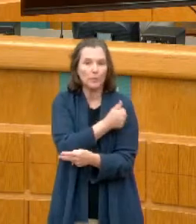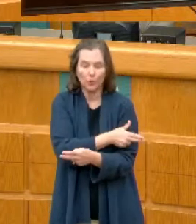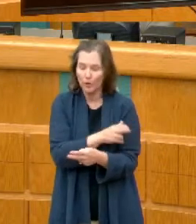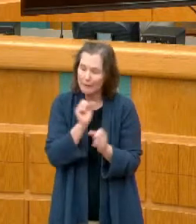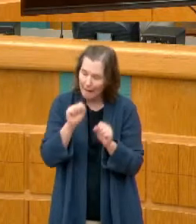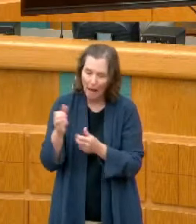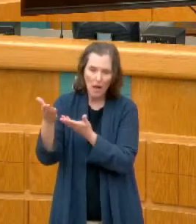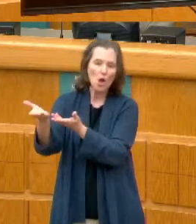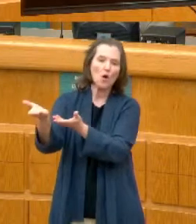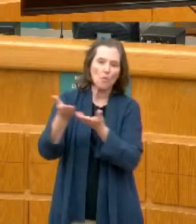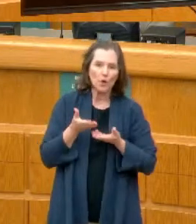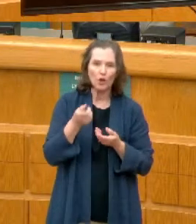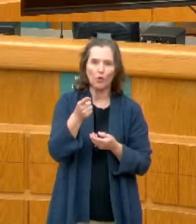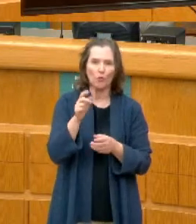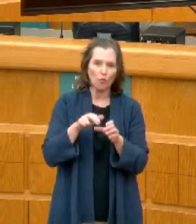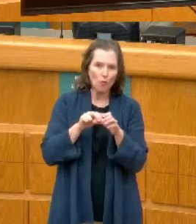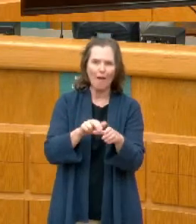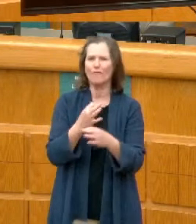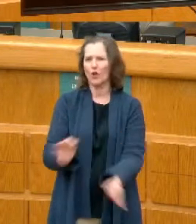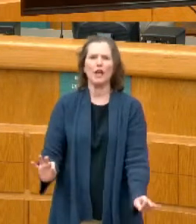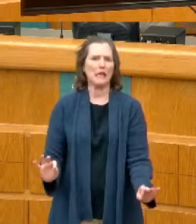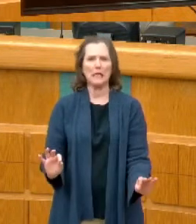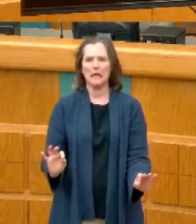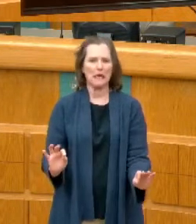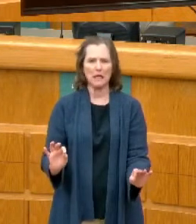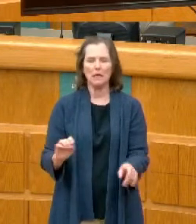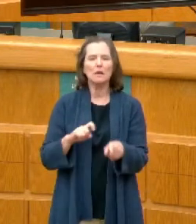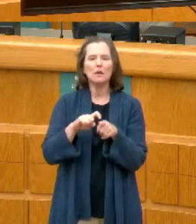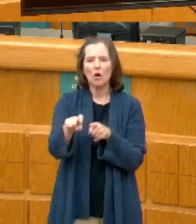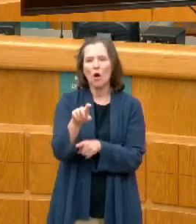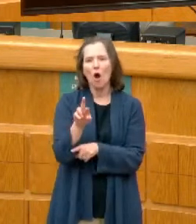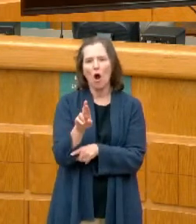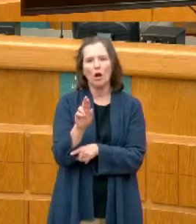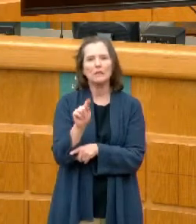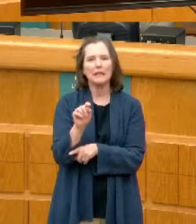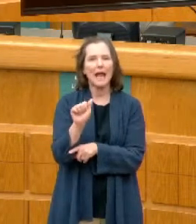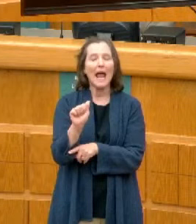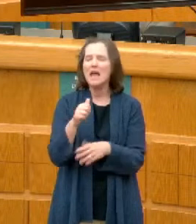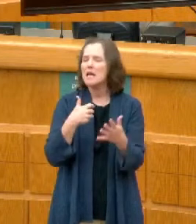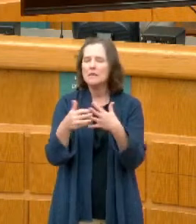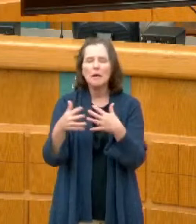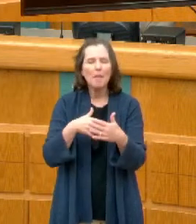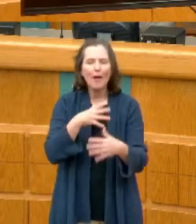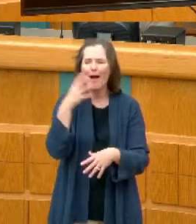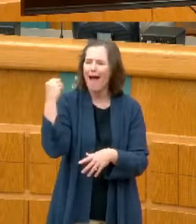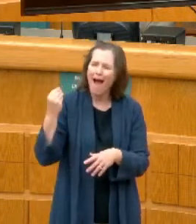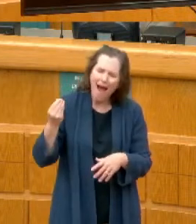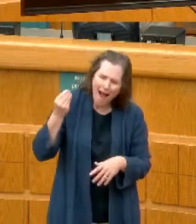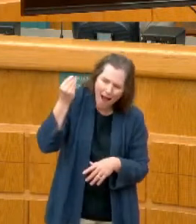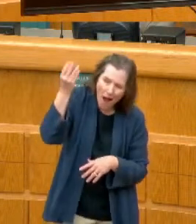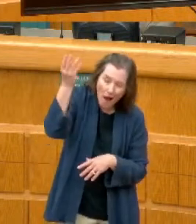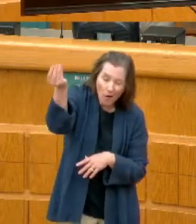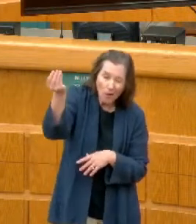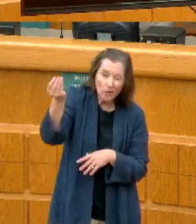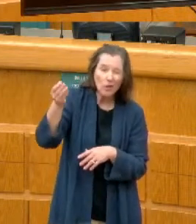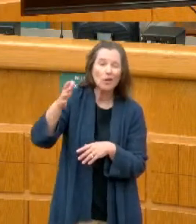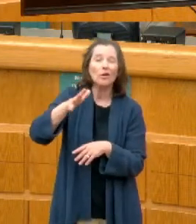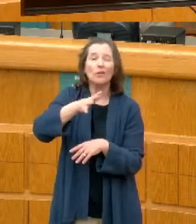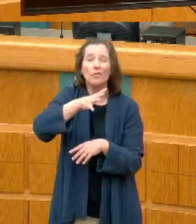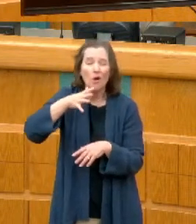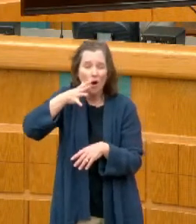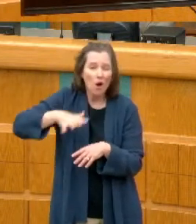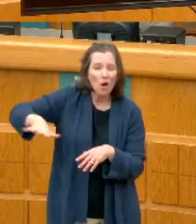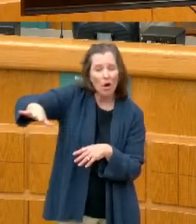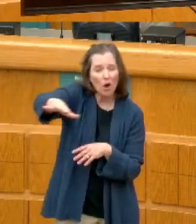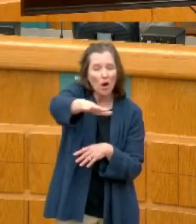we can still help you. Even if you're in the rural communities, even if you're in the colonias, even if it's very remote, we